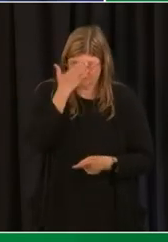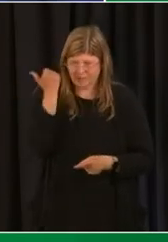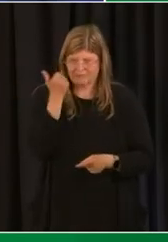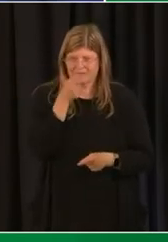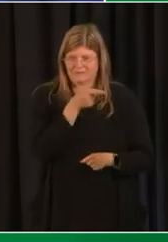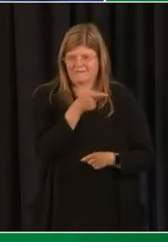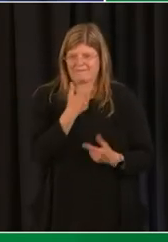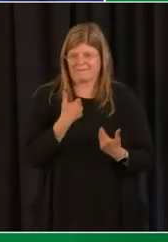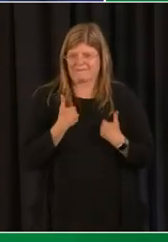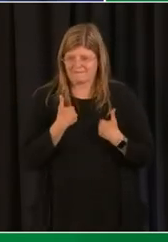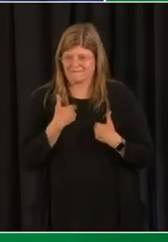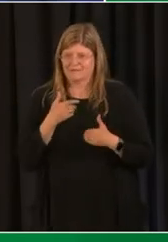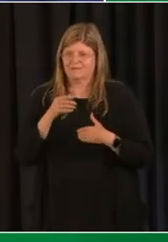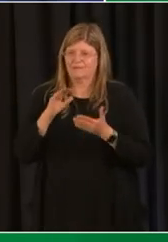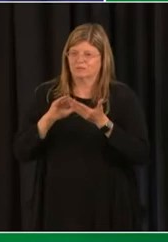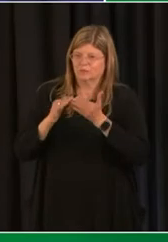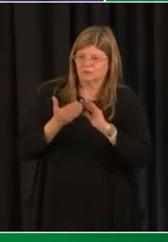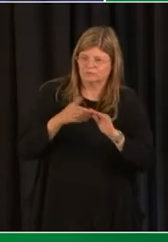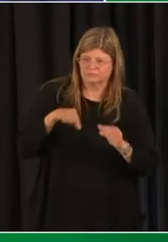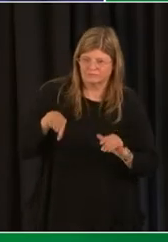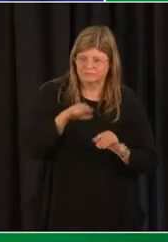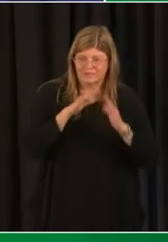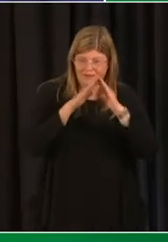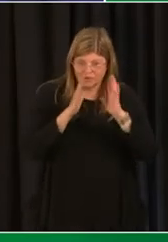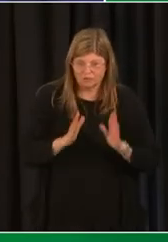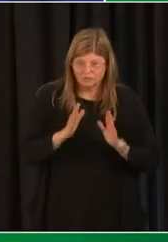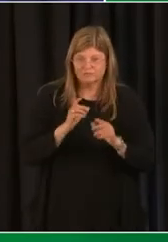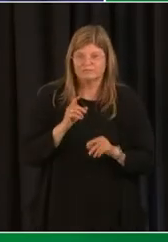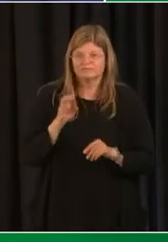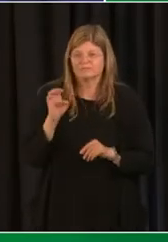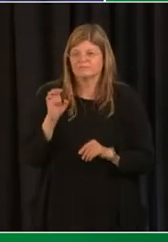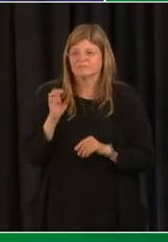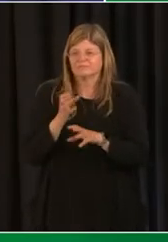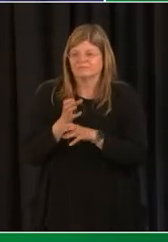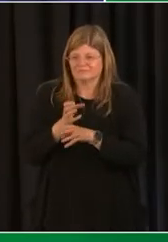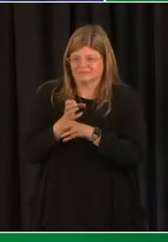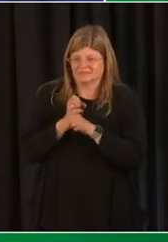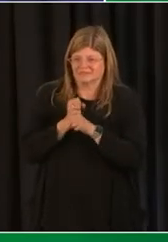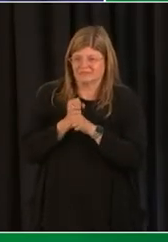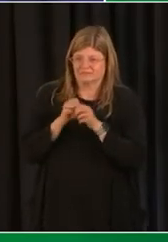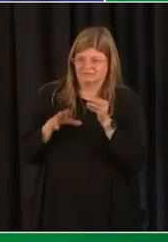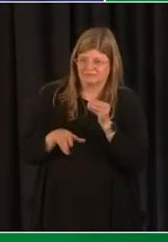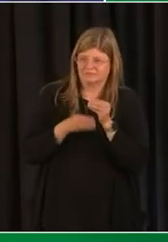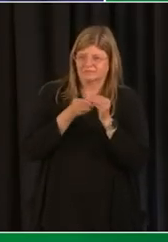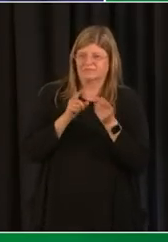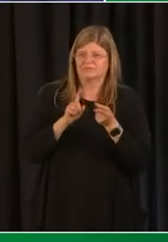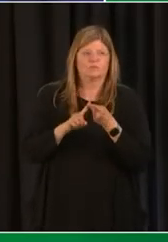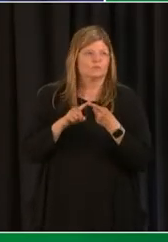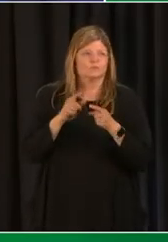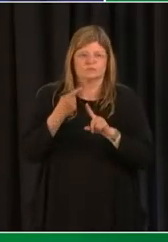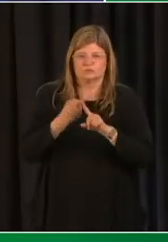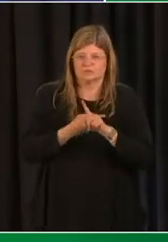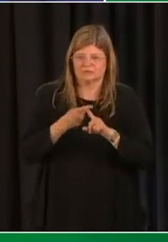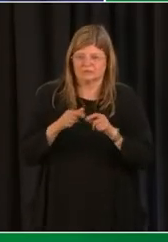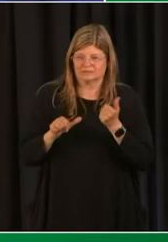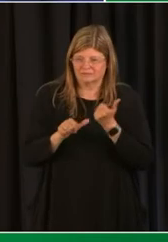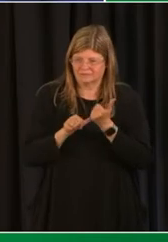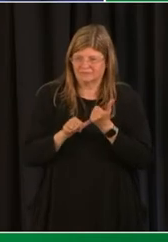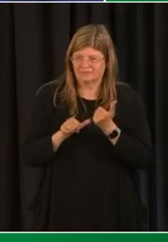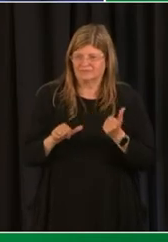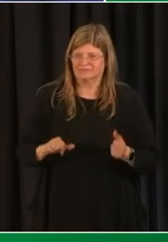have ERAP, though, in our community, our housing providers are used to receiving additional rent assistance funds and that benefit. We